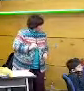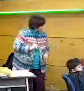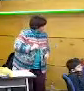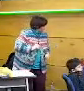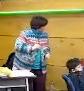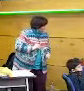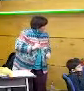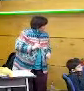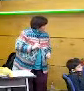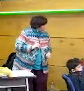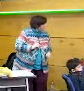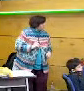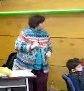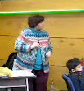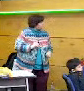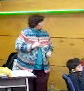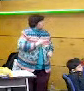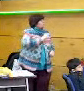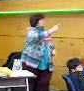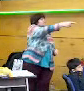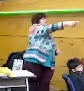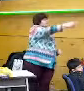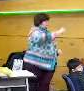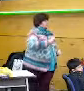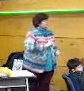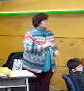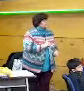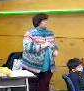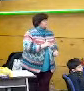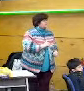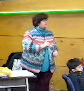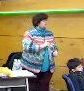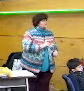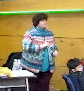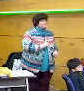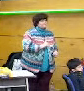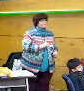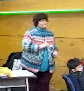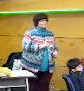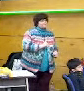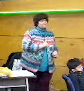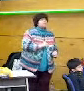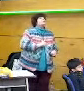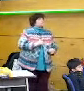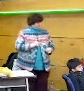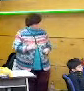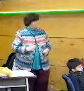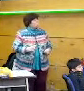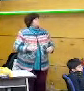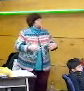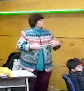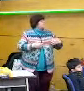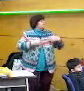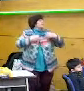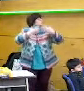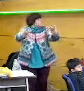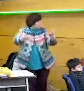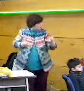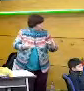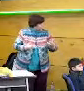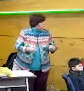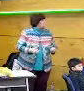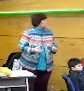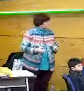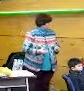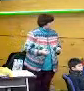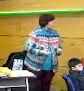mean? You know? Something maybe a little contagious. Something that others want